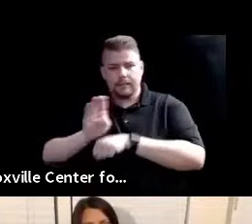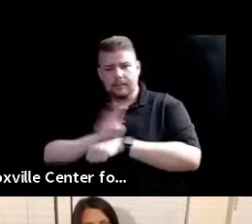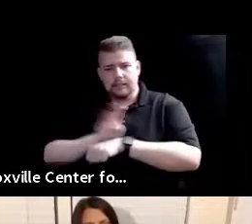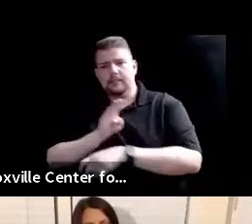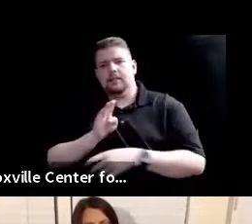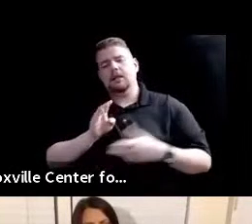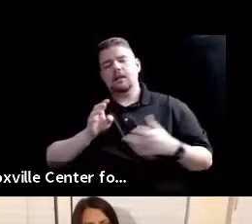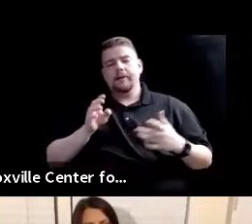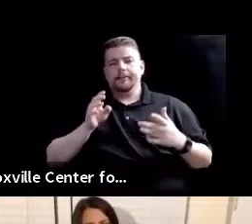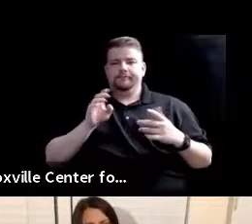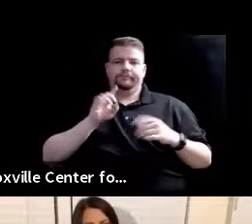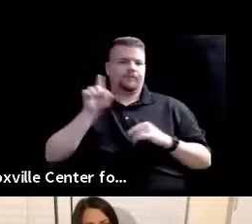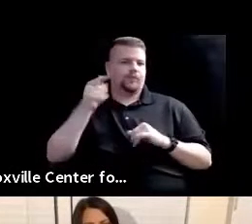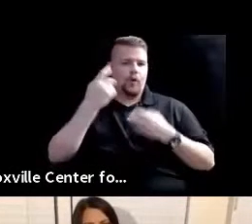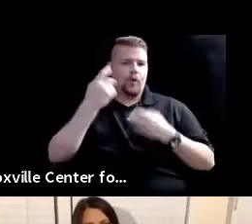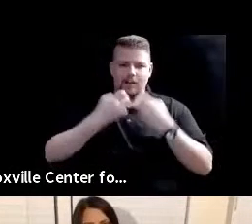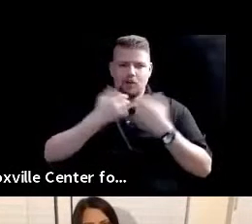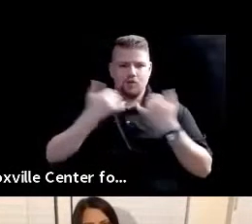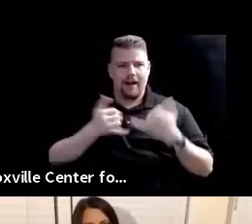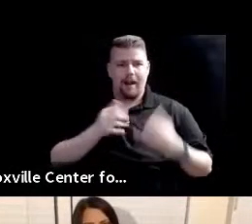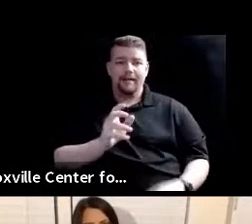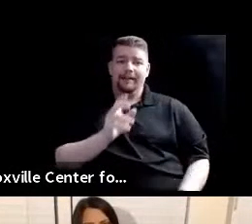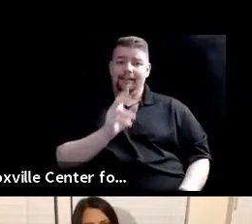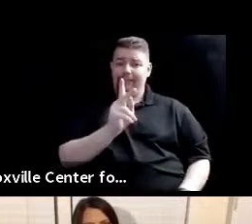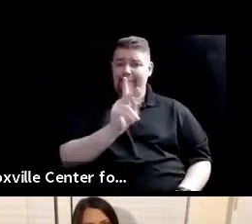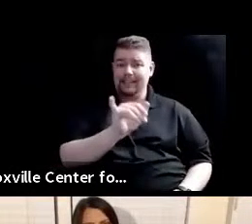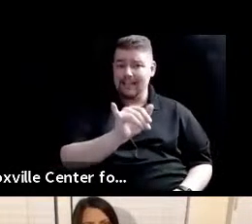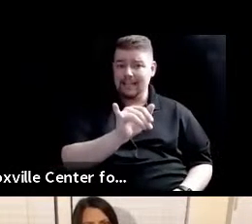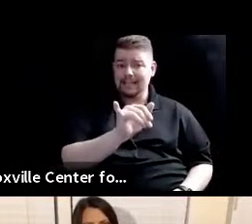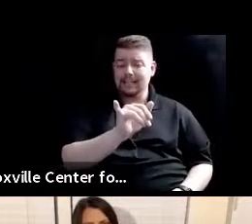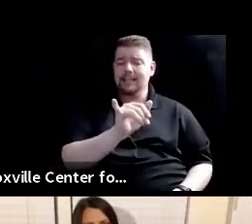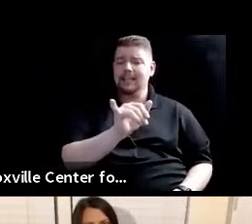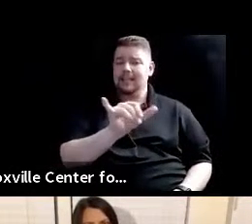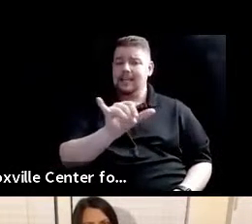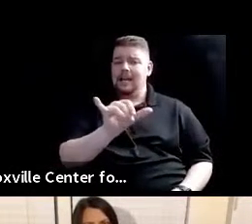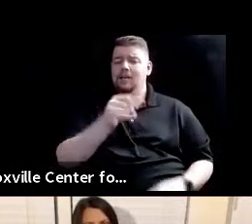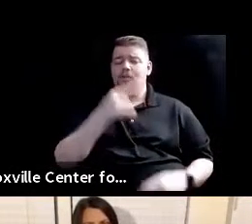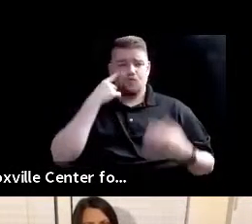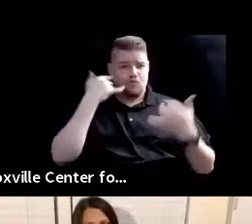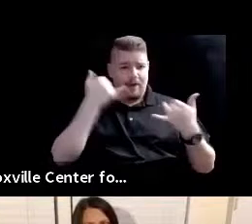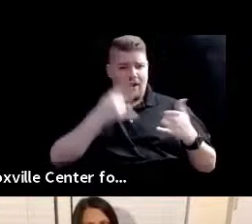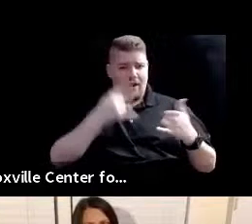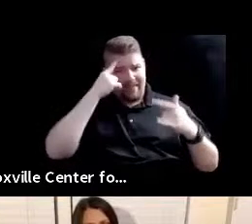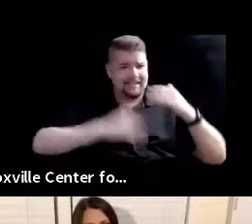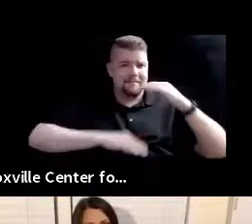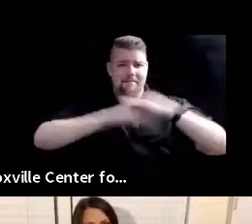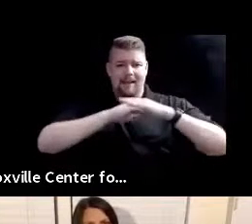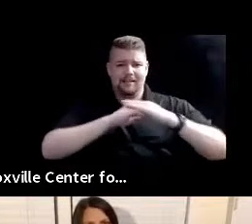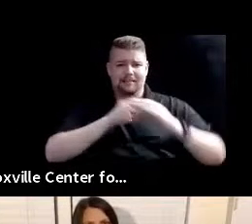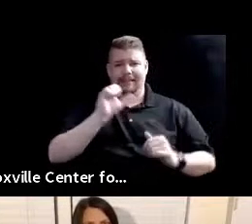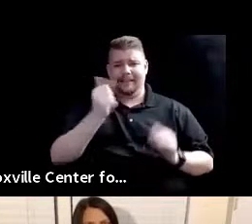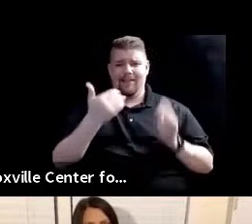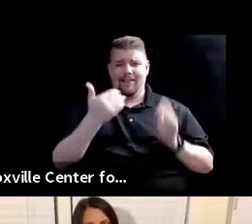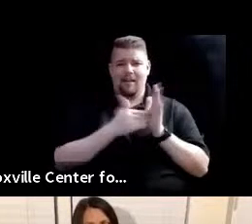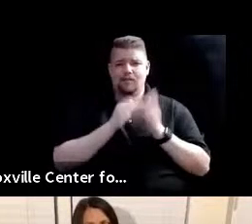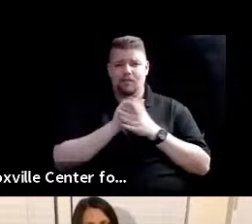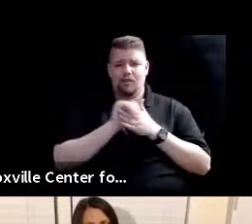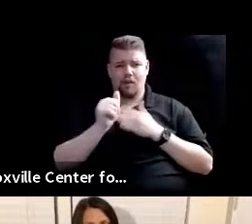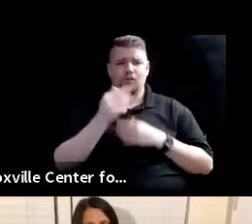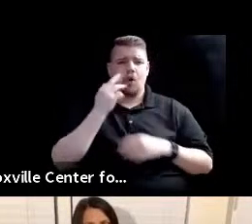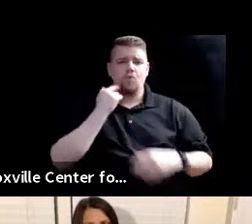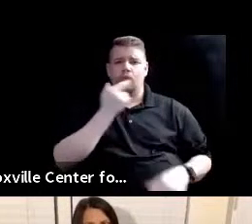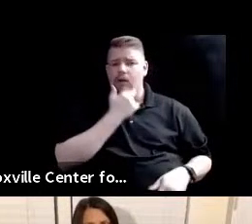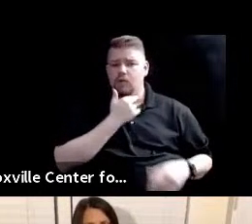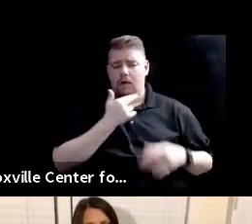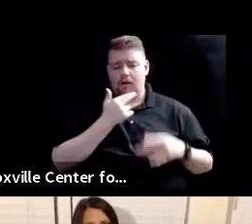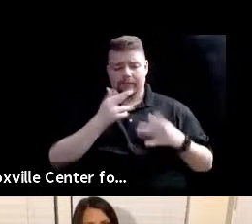only, the issue is even with Kentucky, I think it's a maximum of $10,000 that a restaurant,